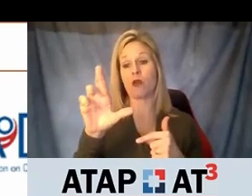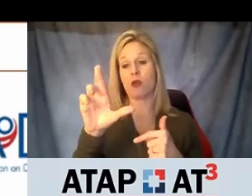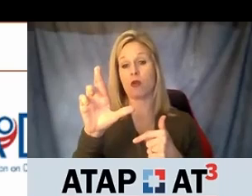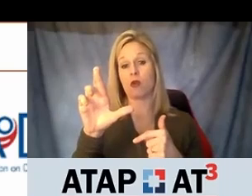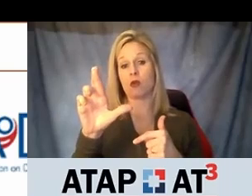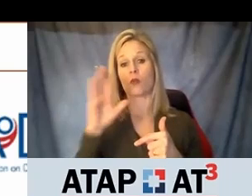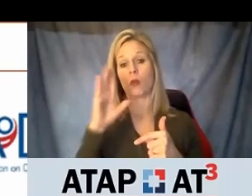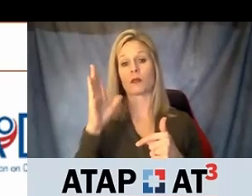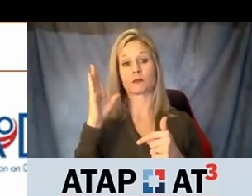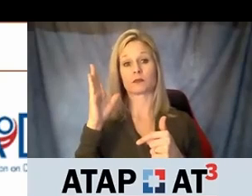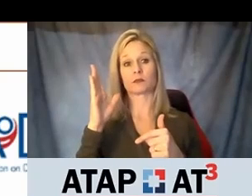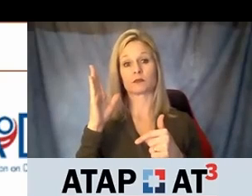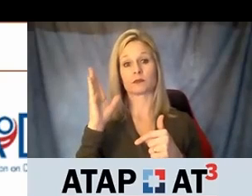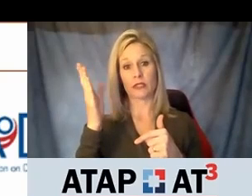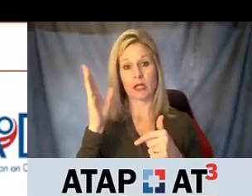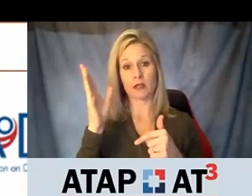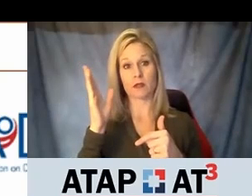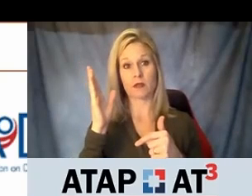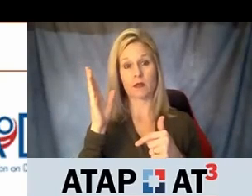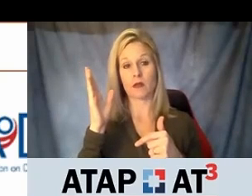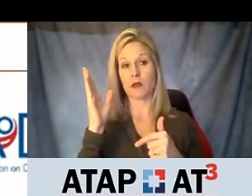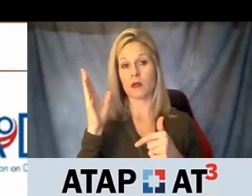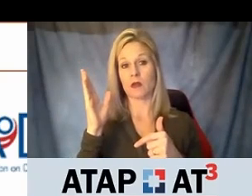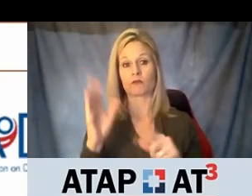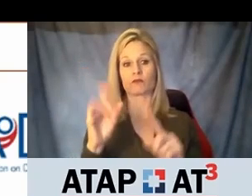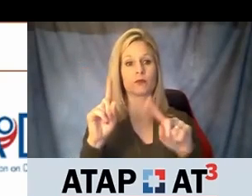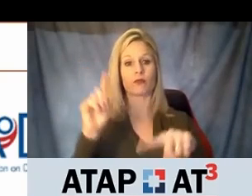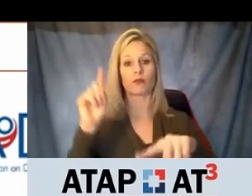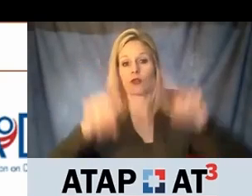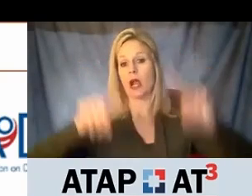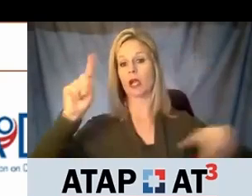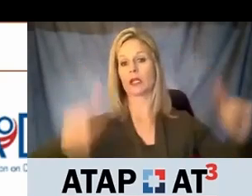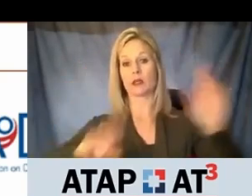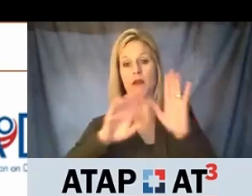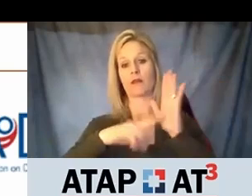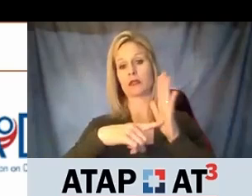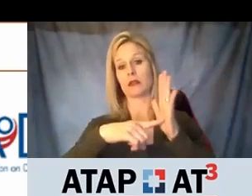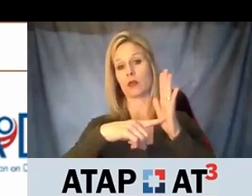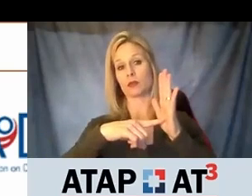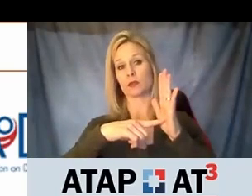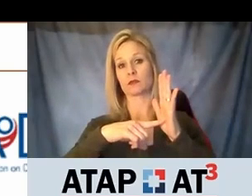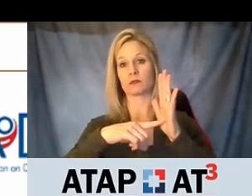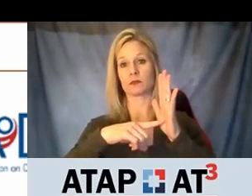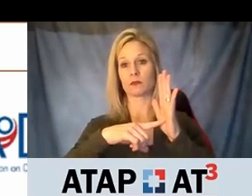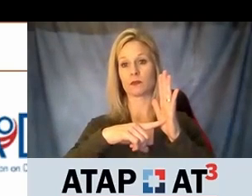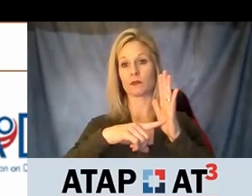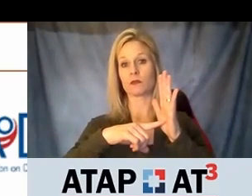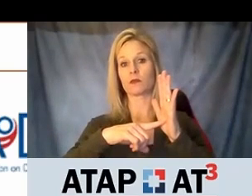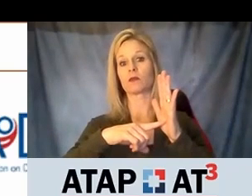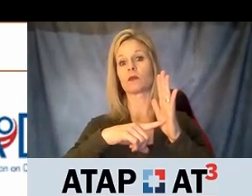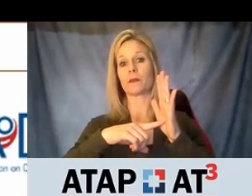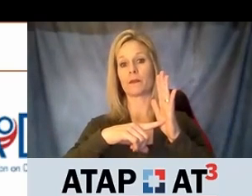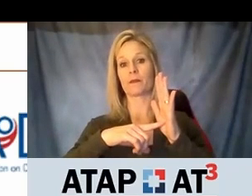to share with you a wide variety of examples on how to standardize